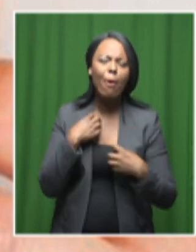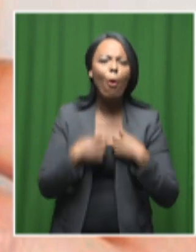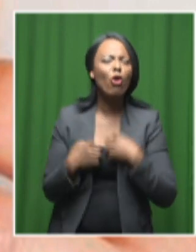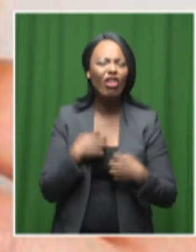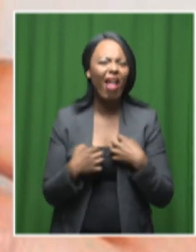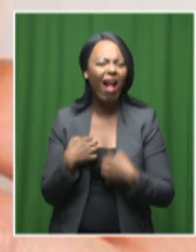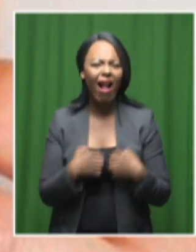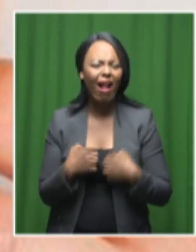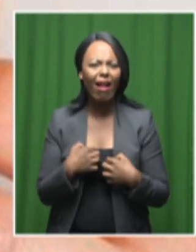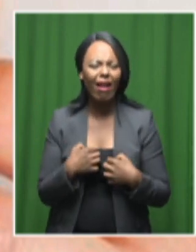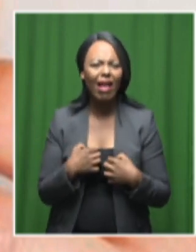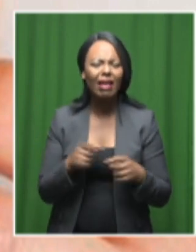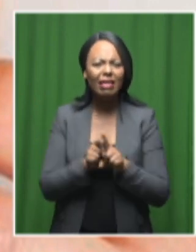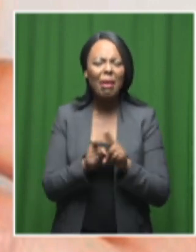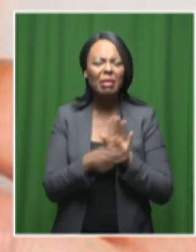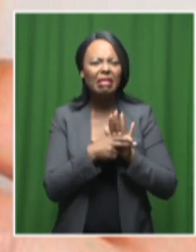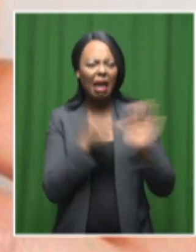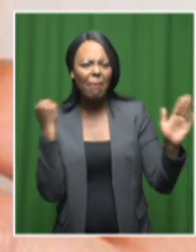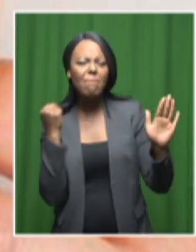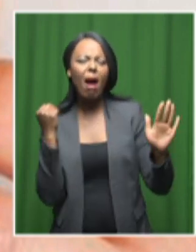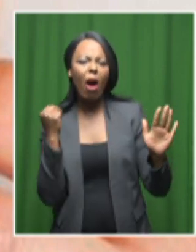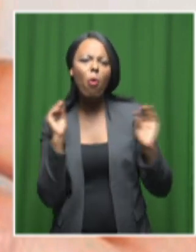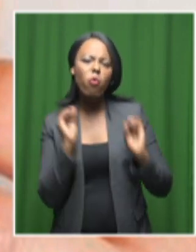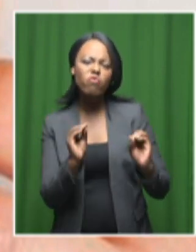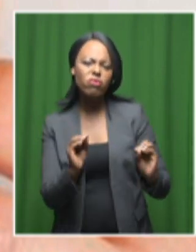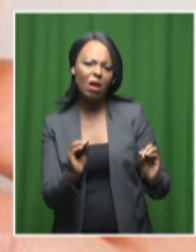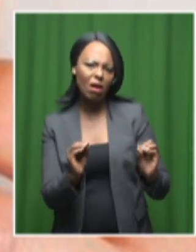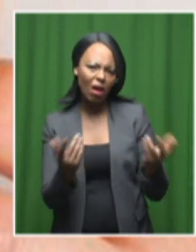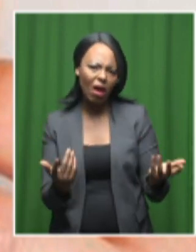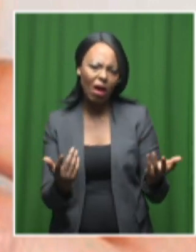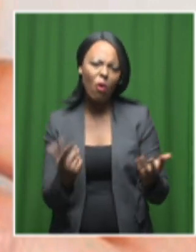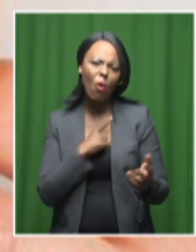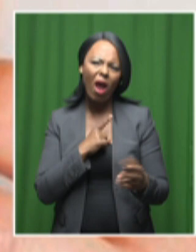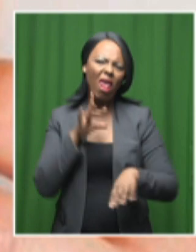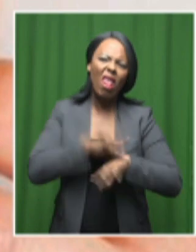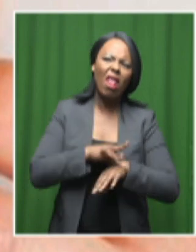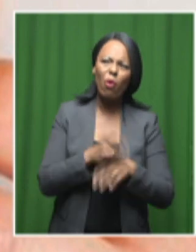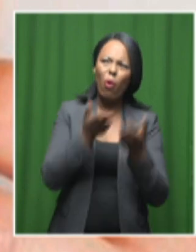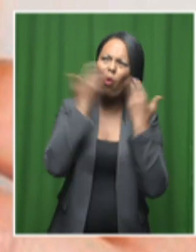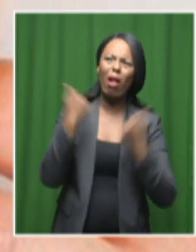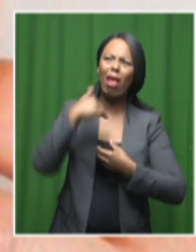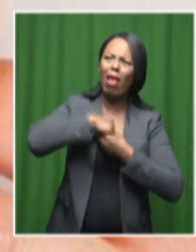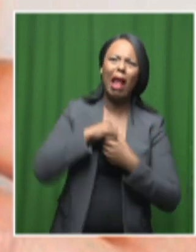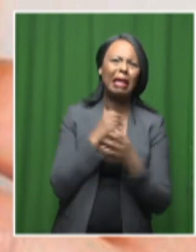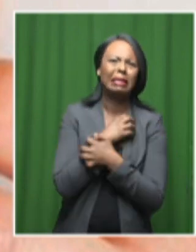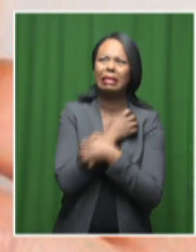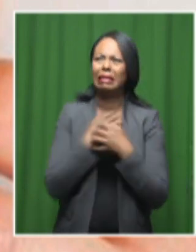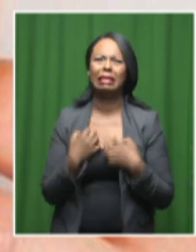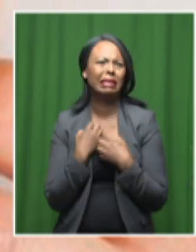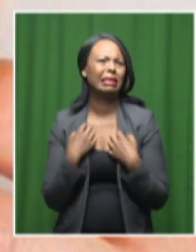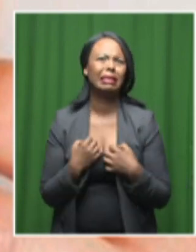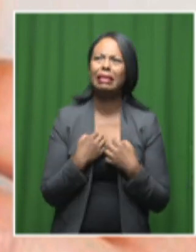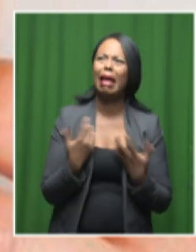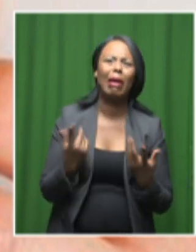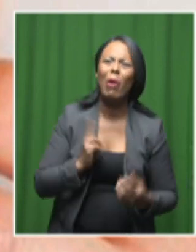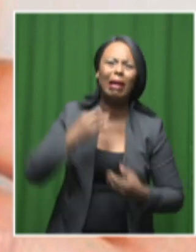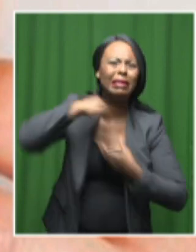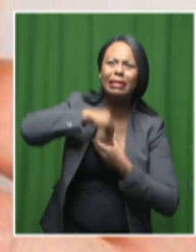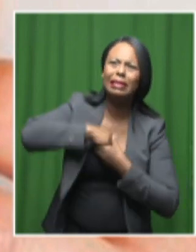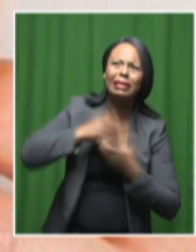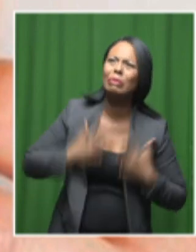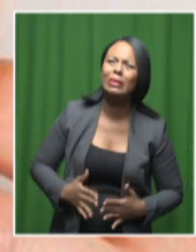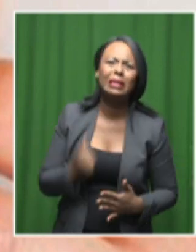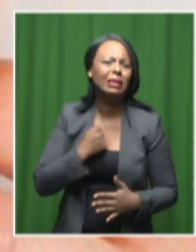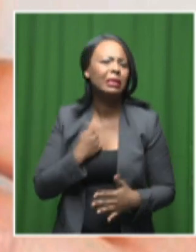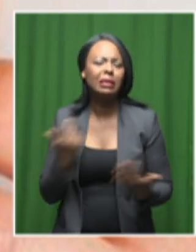a stigma attached to the disease, with onlookers not knowing what it is, thinking that it might be contagious, and this is certainly